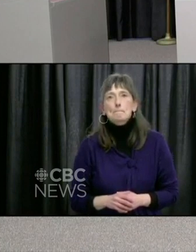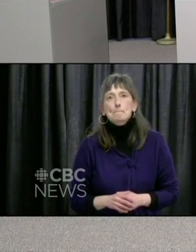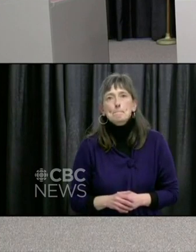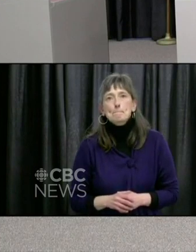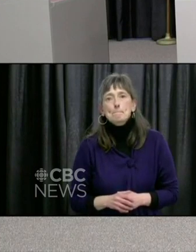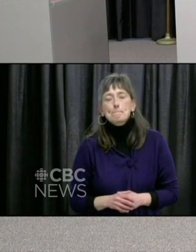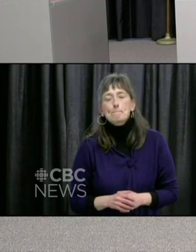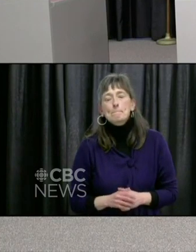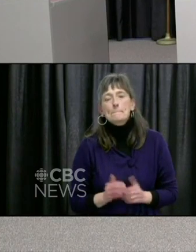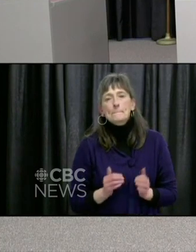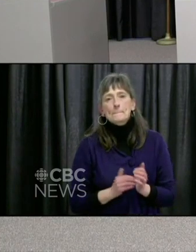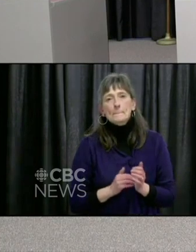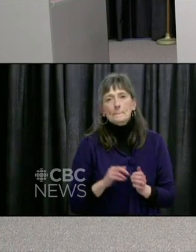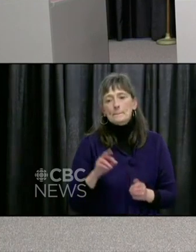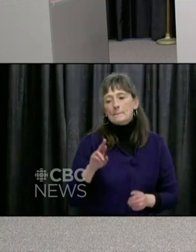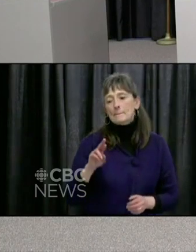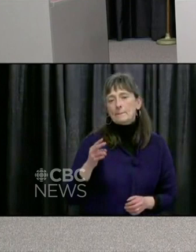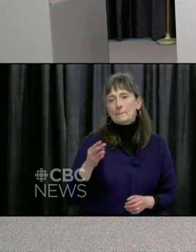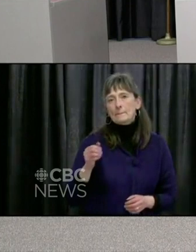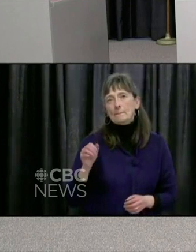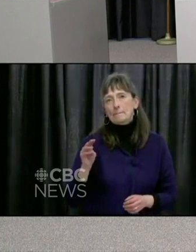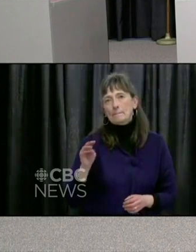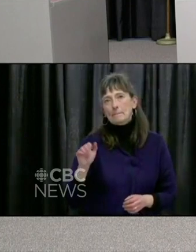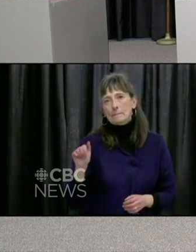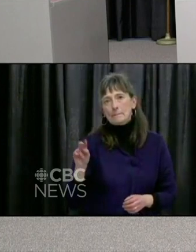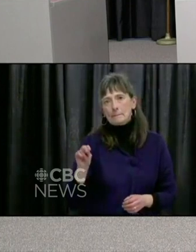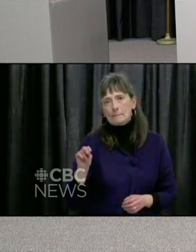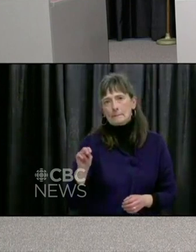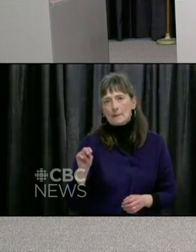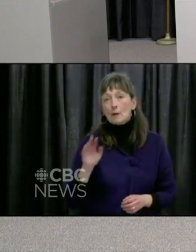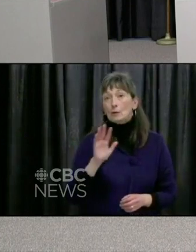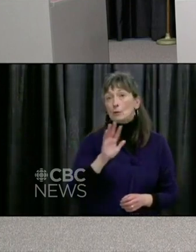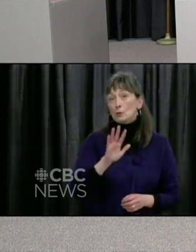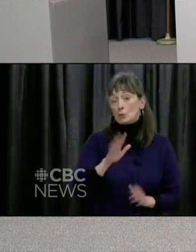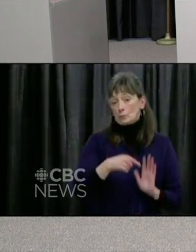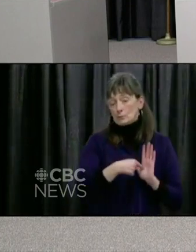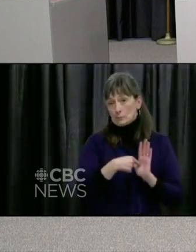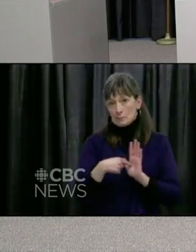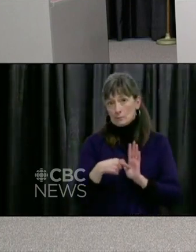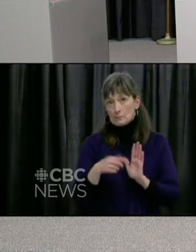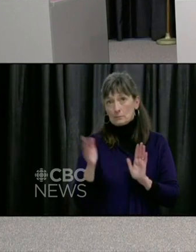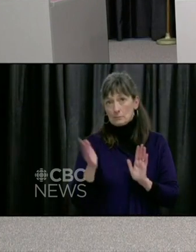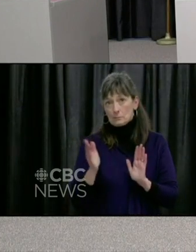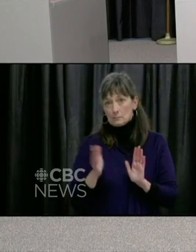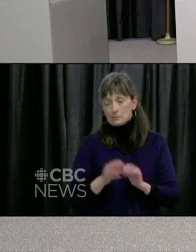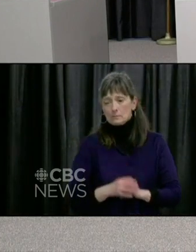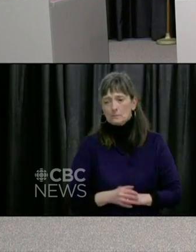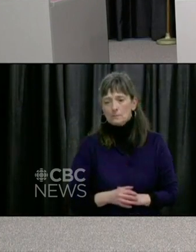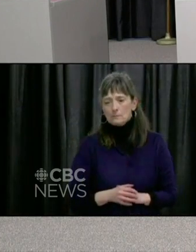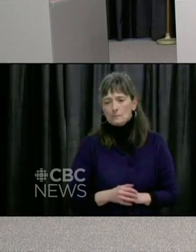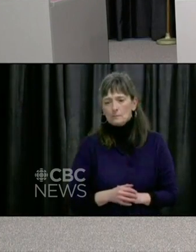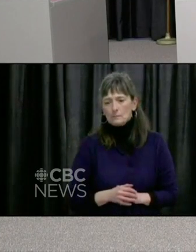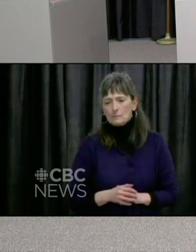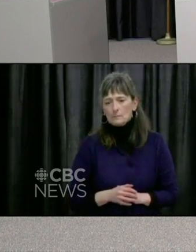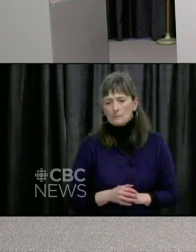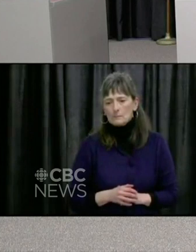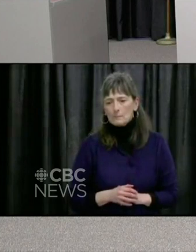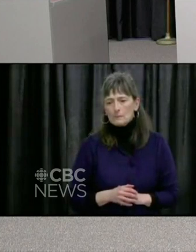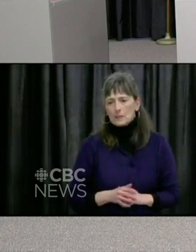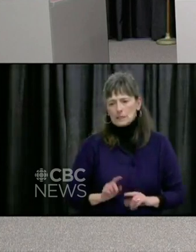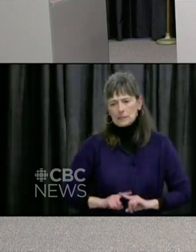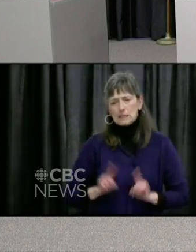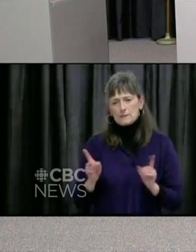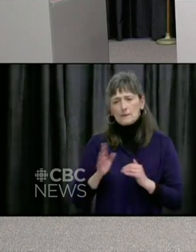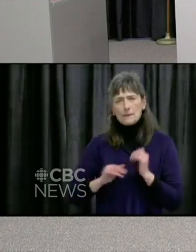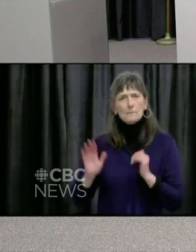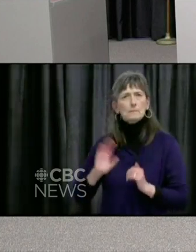Dr. Rahman, the presentation that you've given this week, it differs a fair amount from the last one in that it has